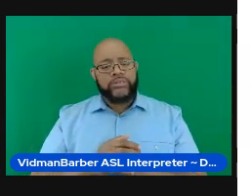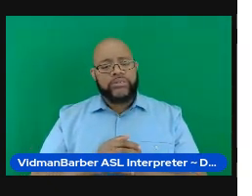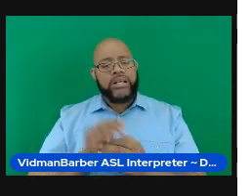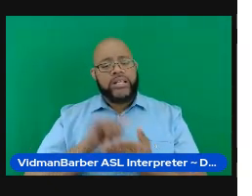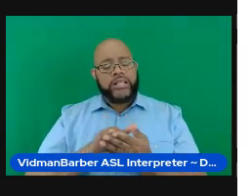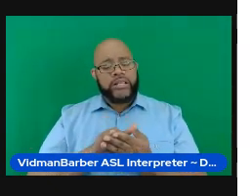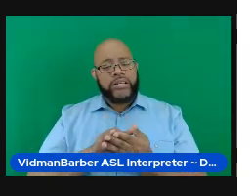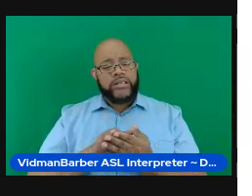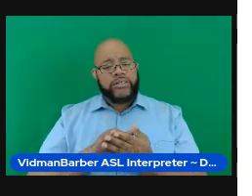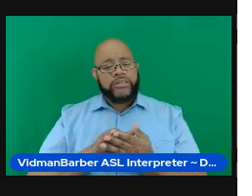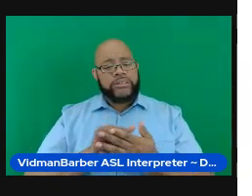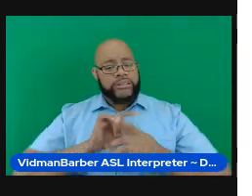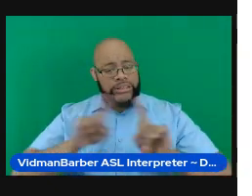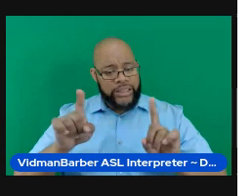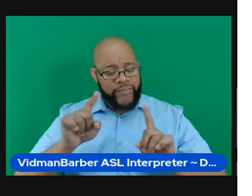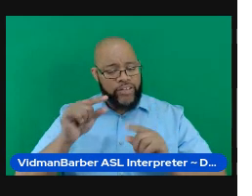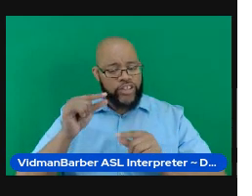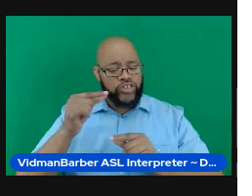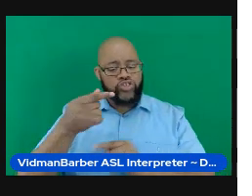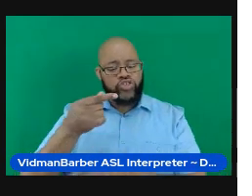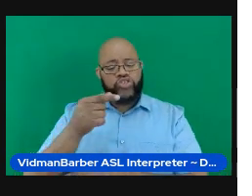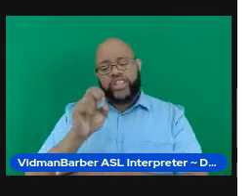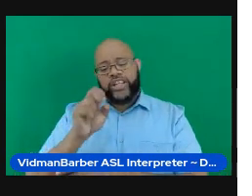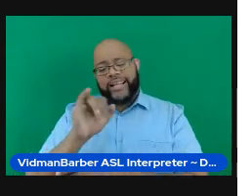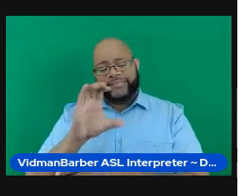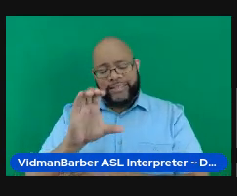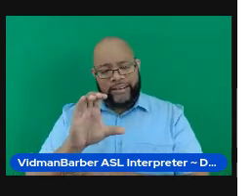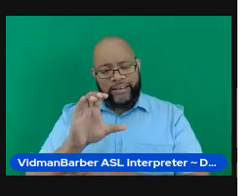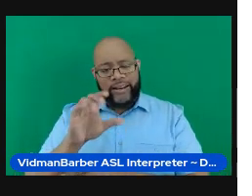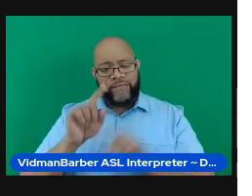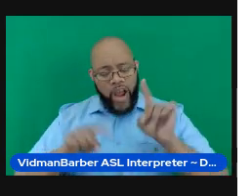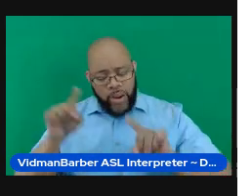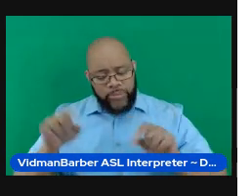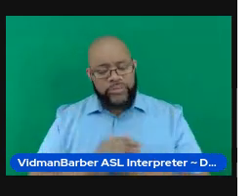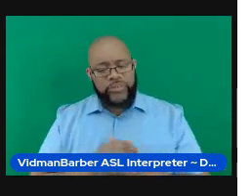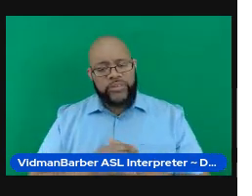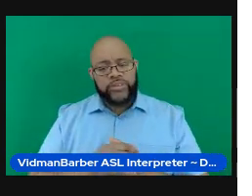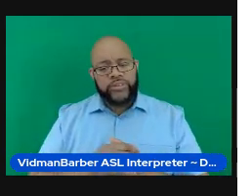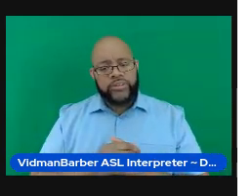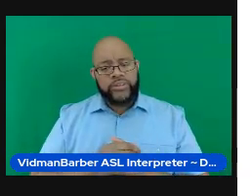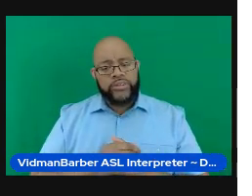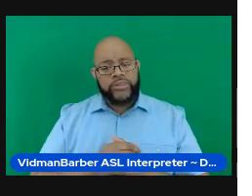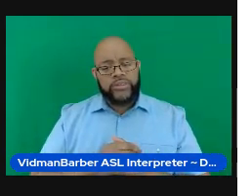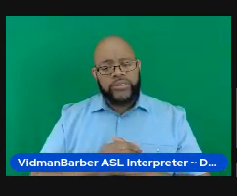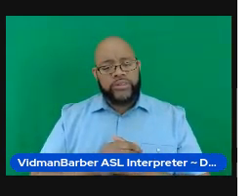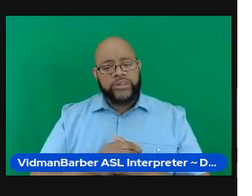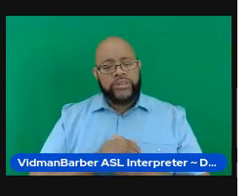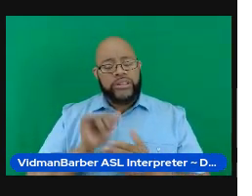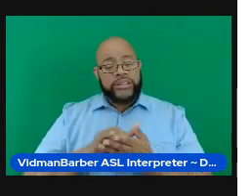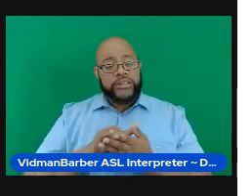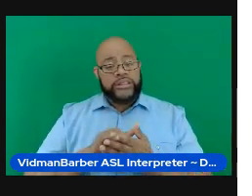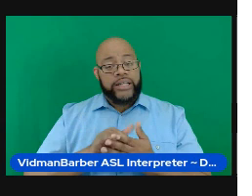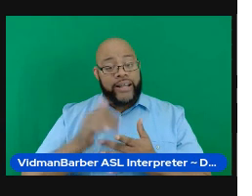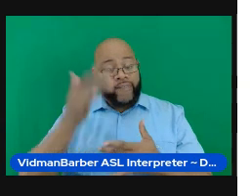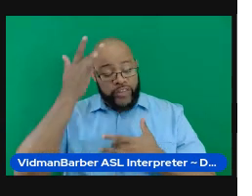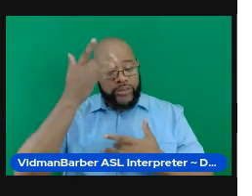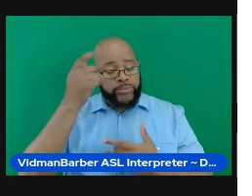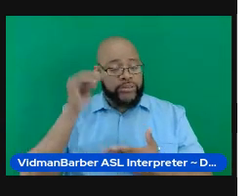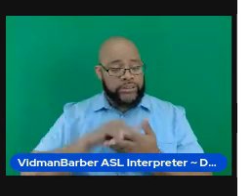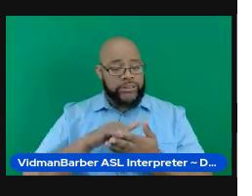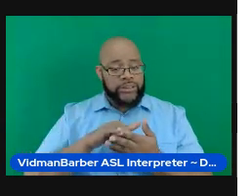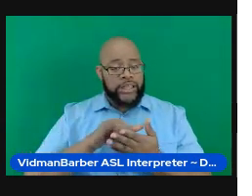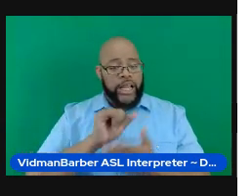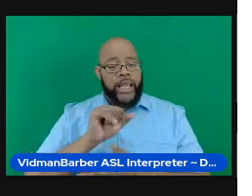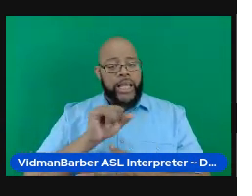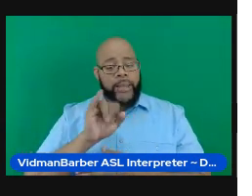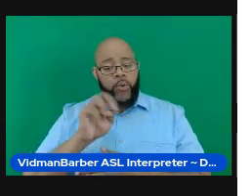host with different genetic backgrounds controls the Listeria infection in terms of the innate immunity,